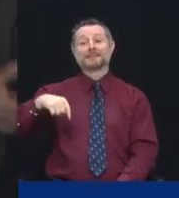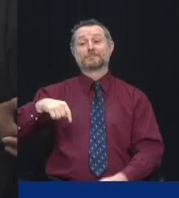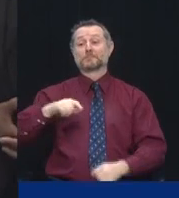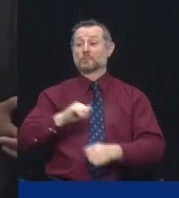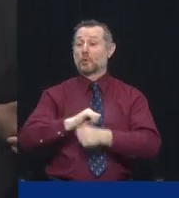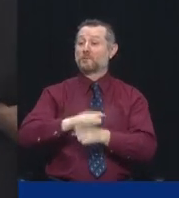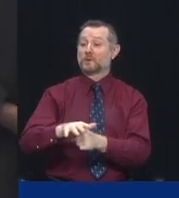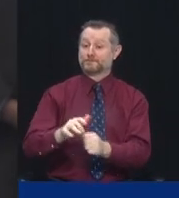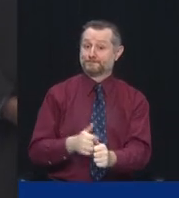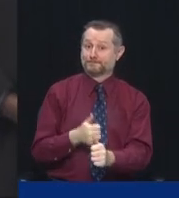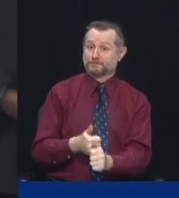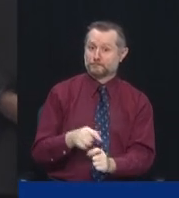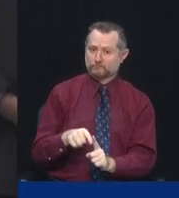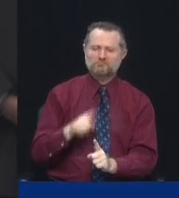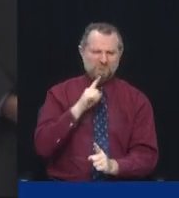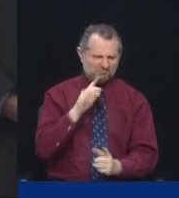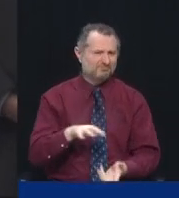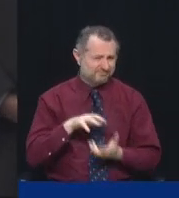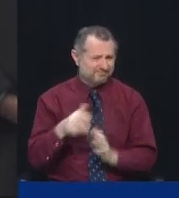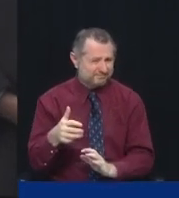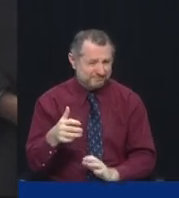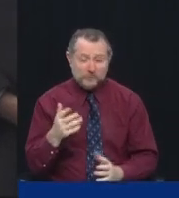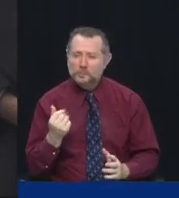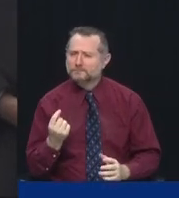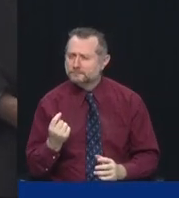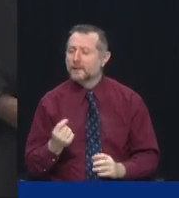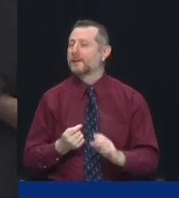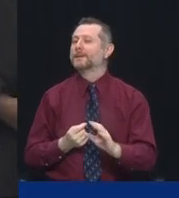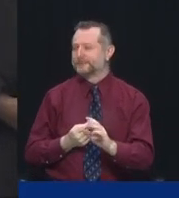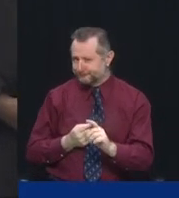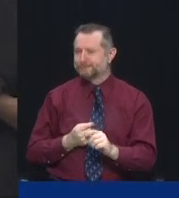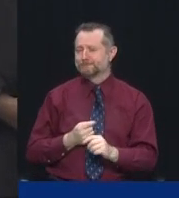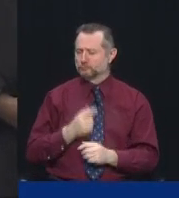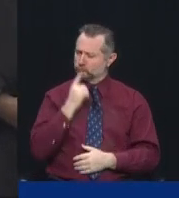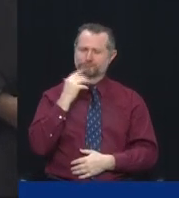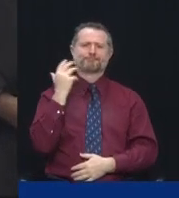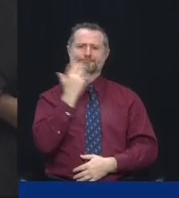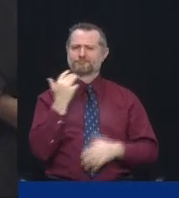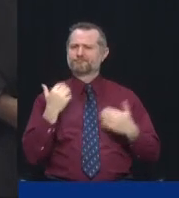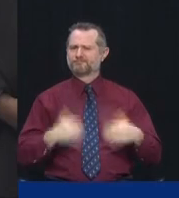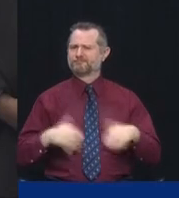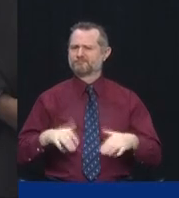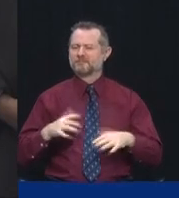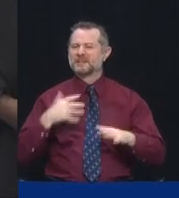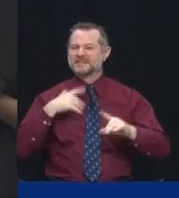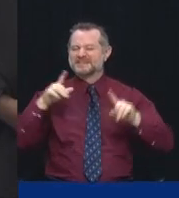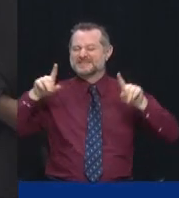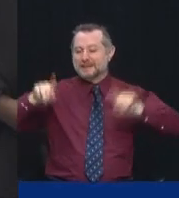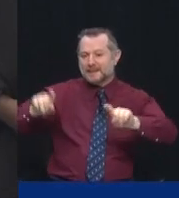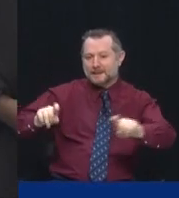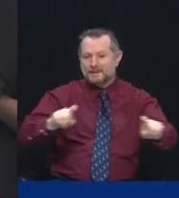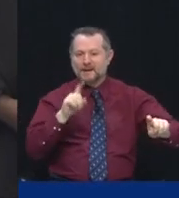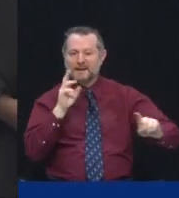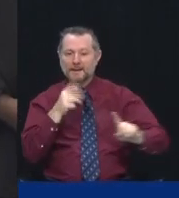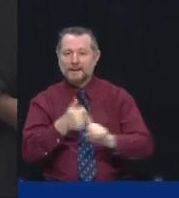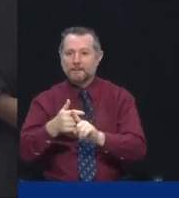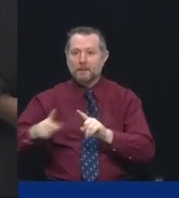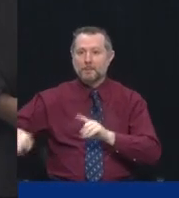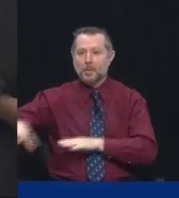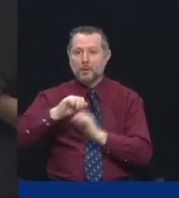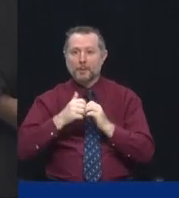this COVID crisis was a test of people in general, and it was a